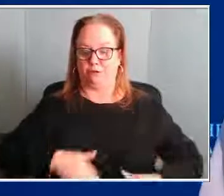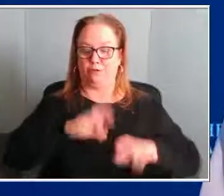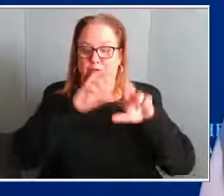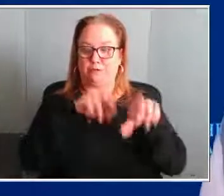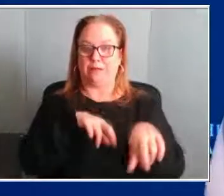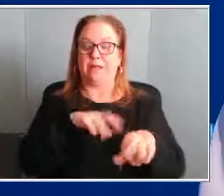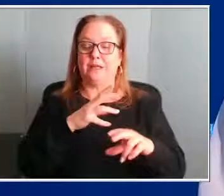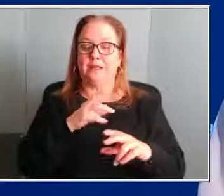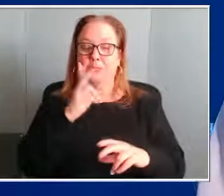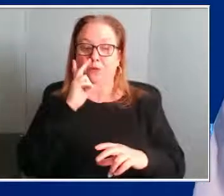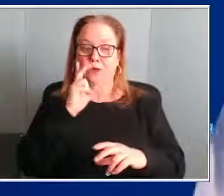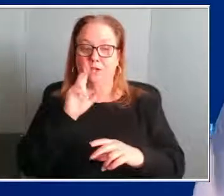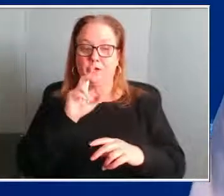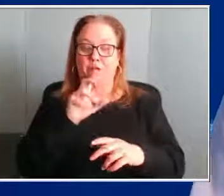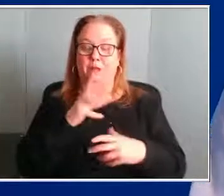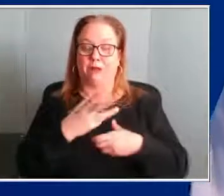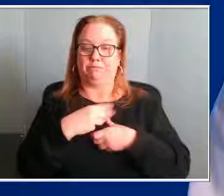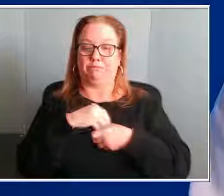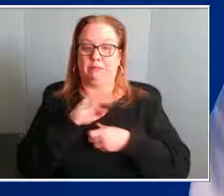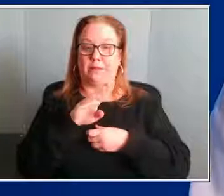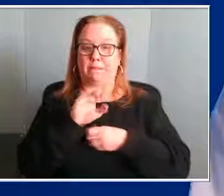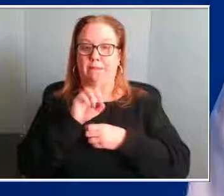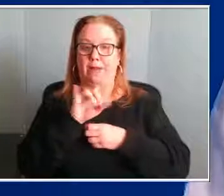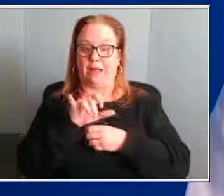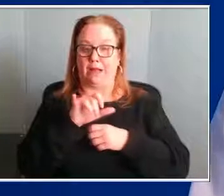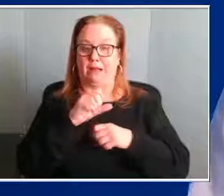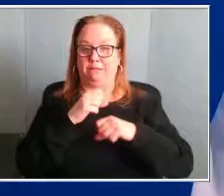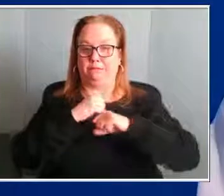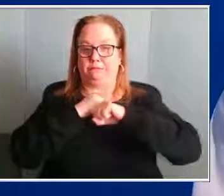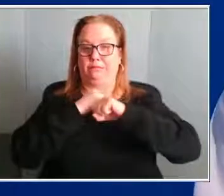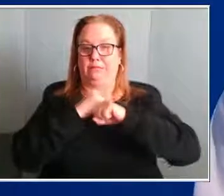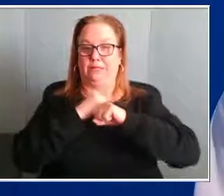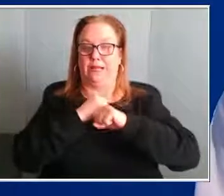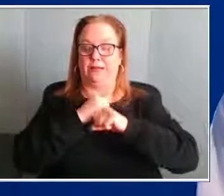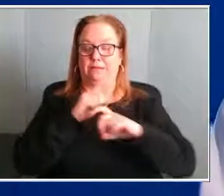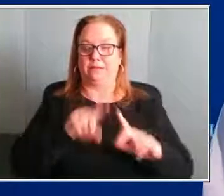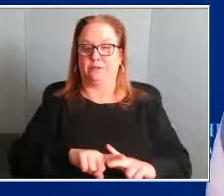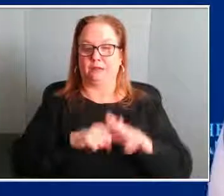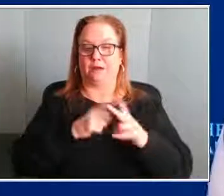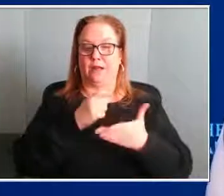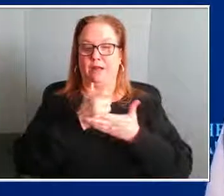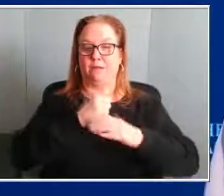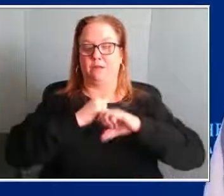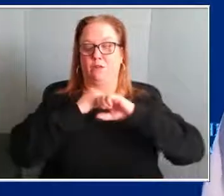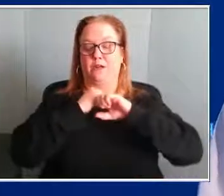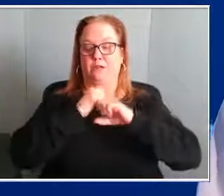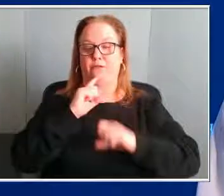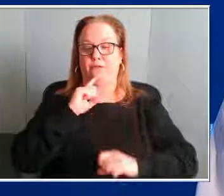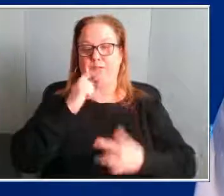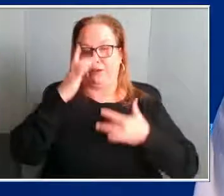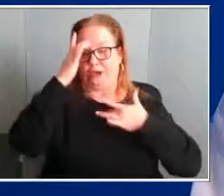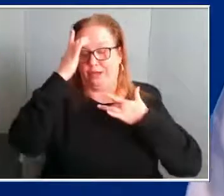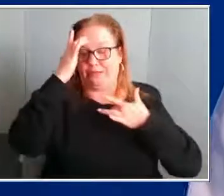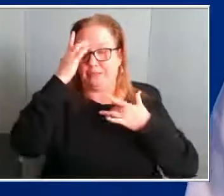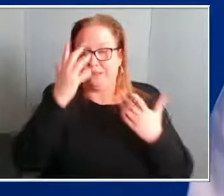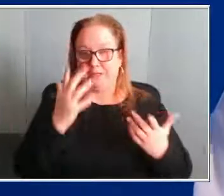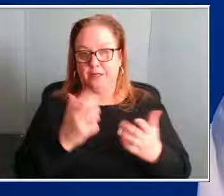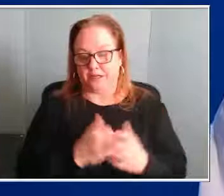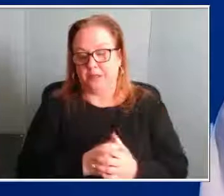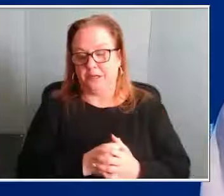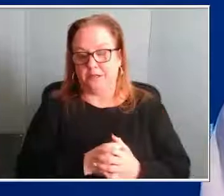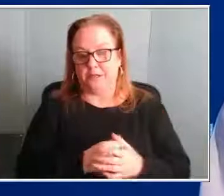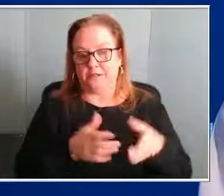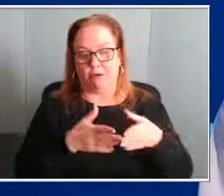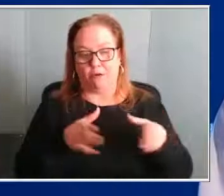see the virus, you have that immune response already there. It can kick in and help protect you from severe illness. So it's just,